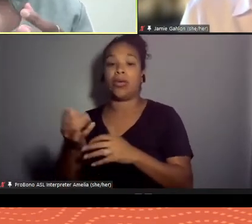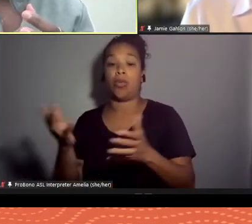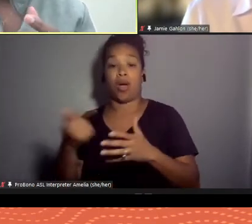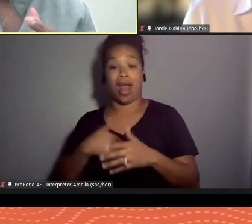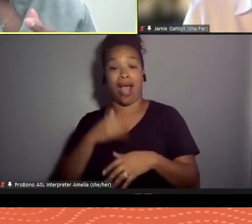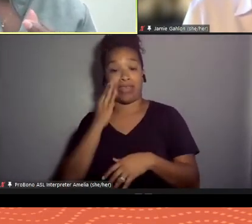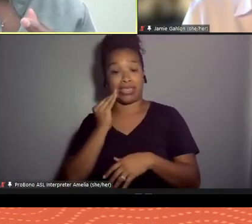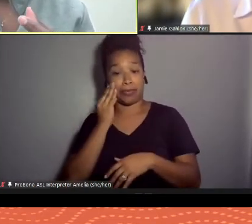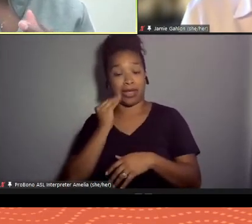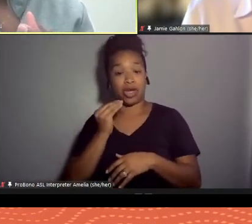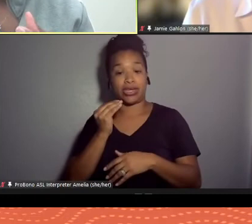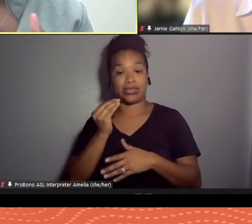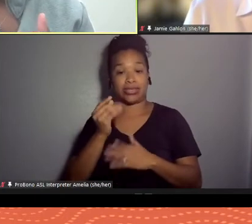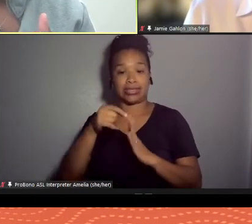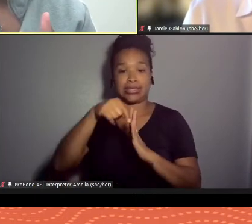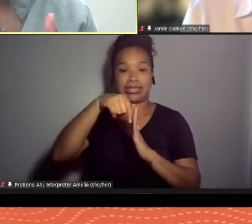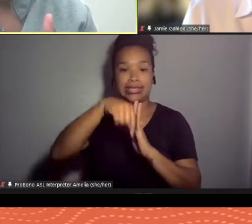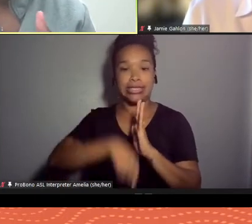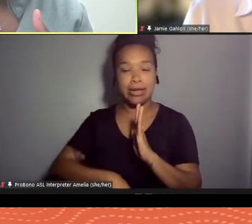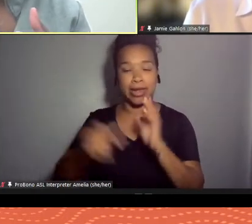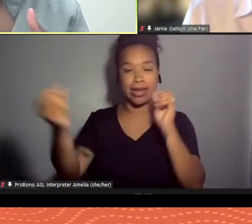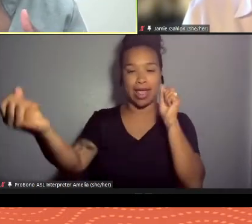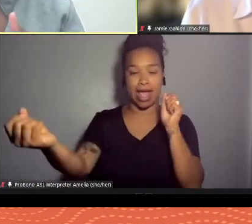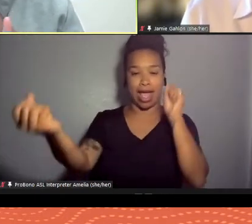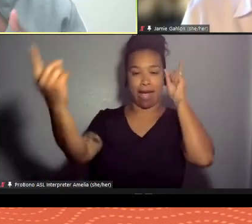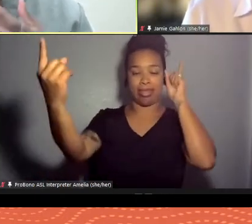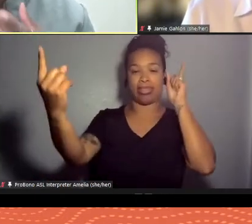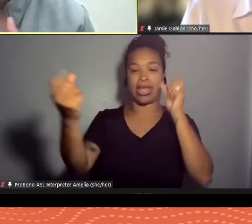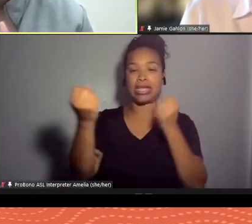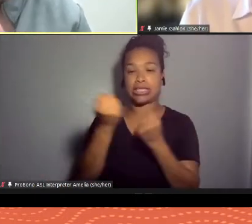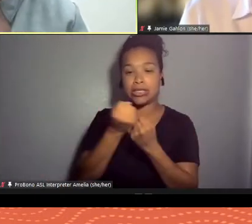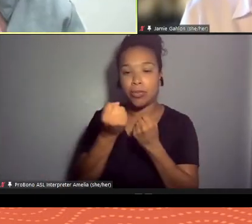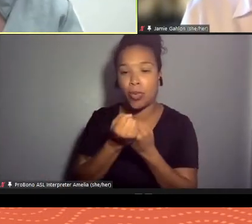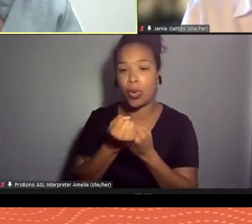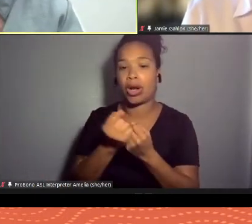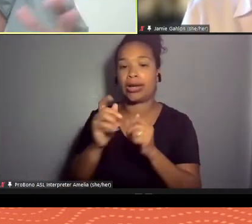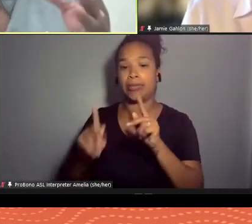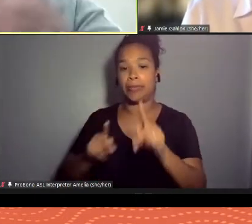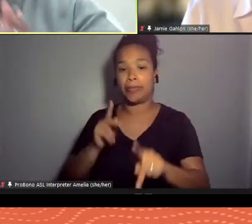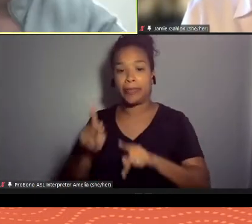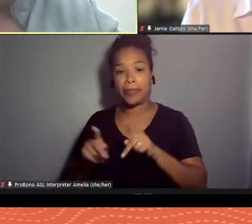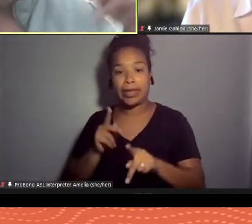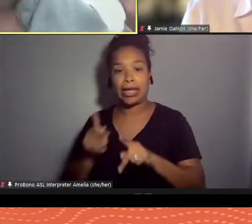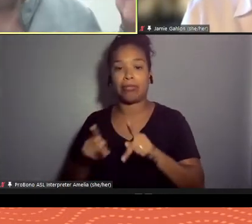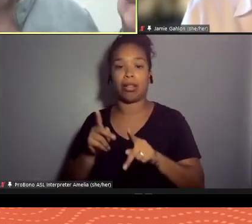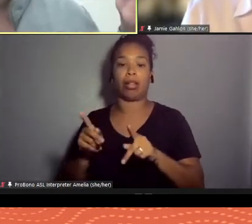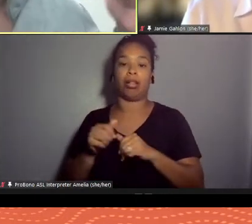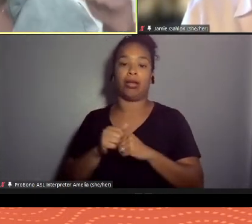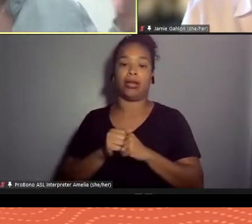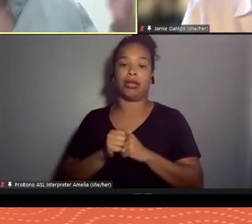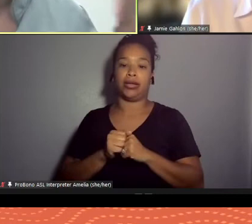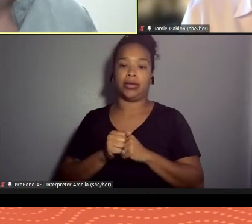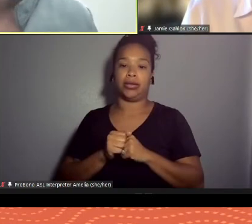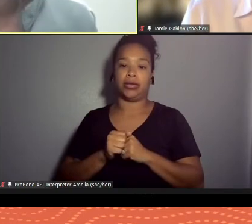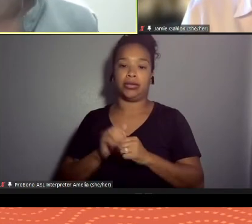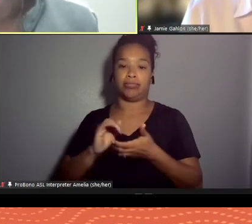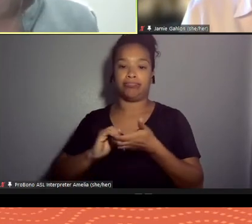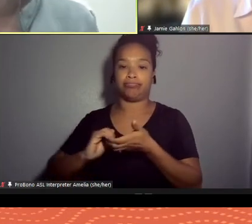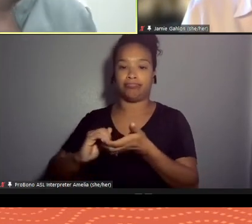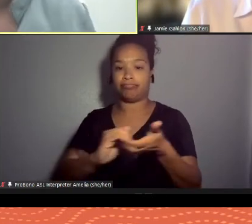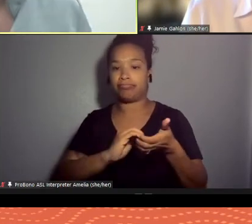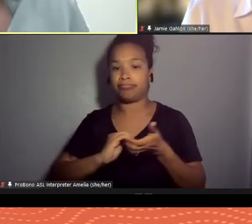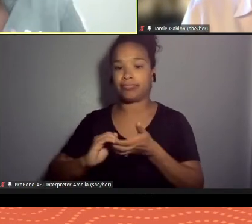this deepening of empathy and support and people activating their mics to like tell someone what their kids are doing